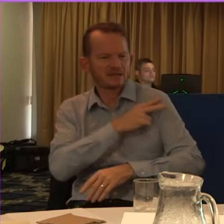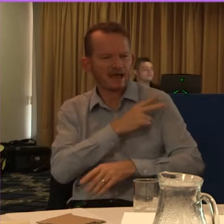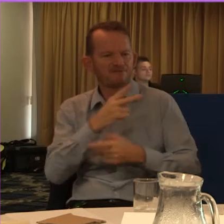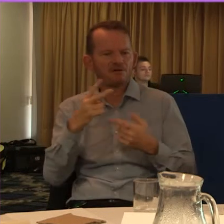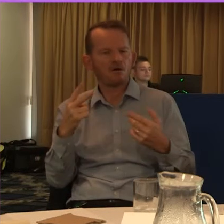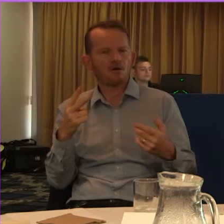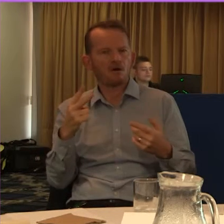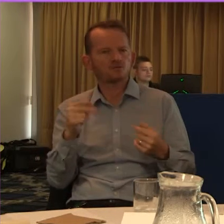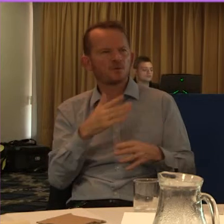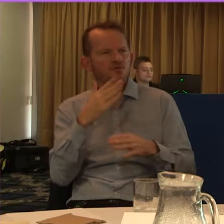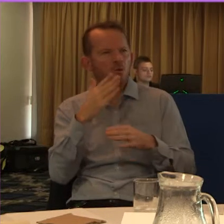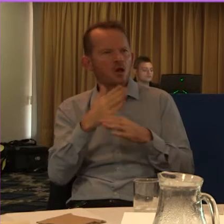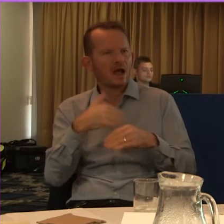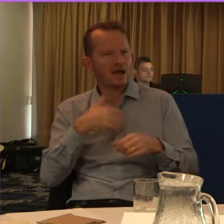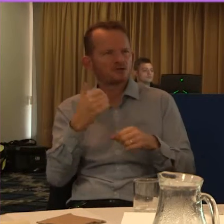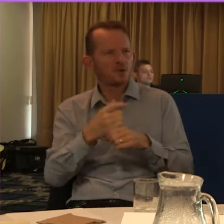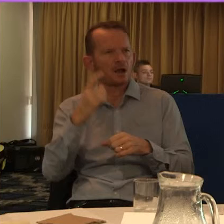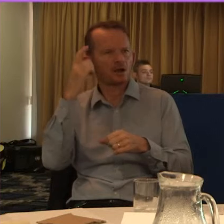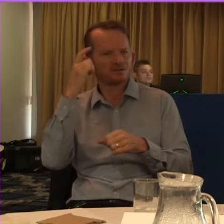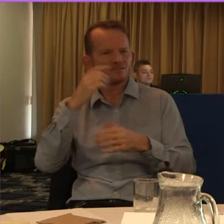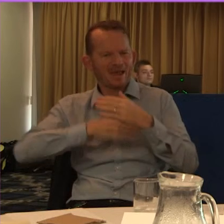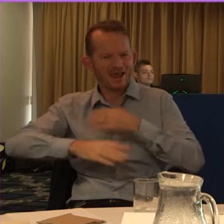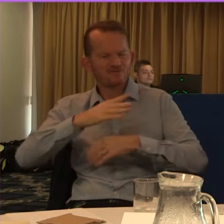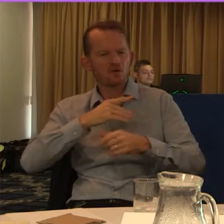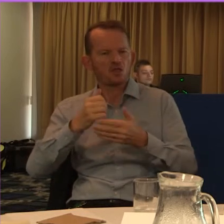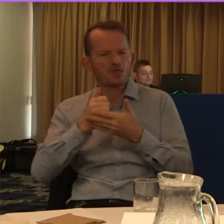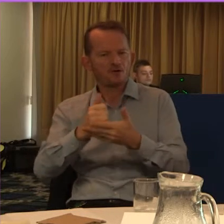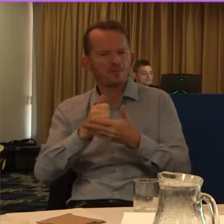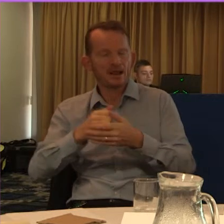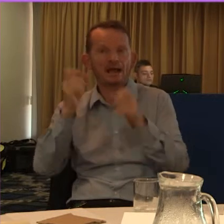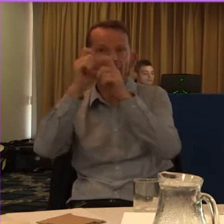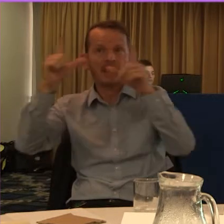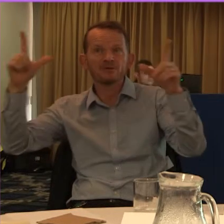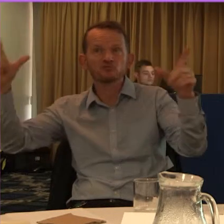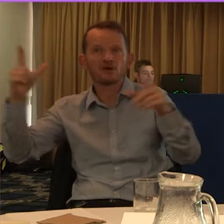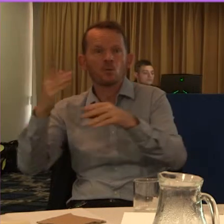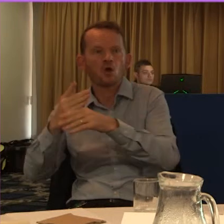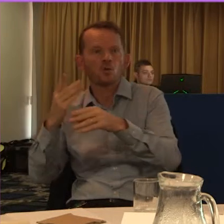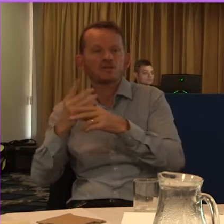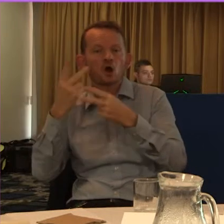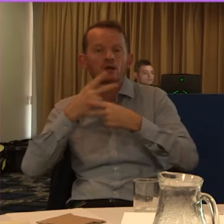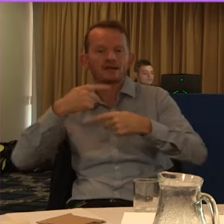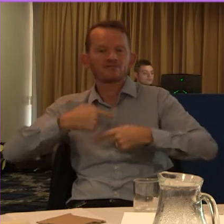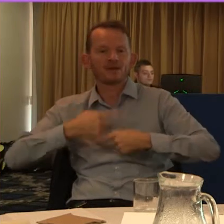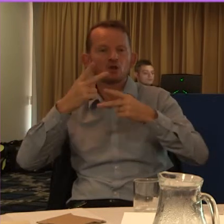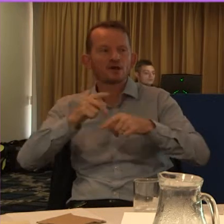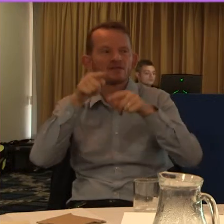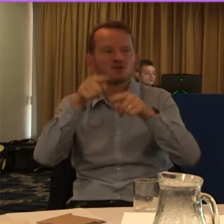conversations, or perhaps even some of the work I do in positive cognitive behavior therapy and imagery work with the Looking After Me, Looking After You